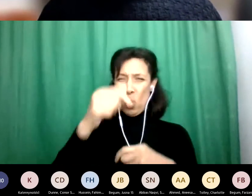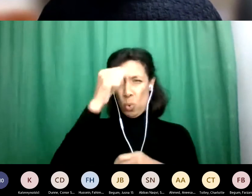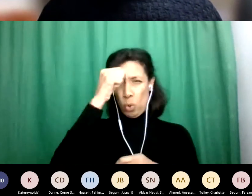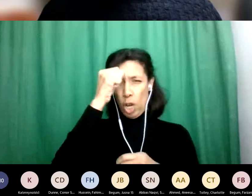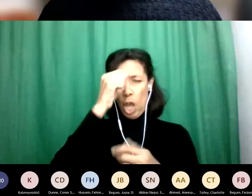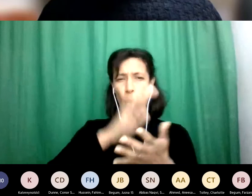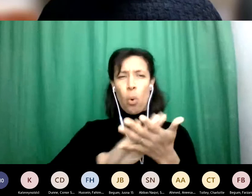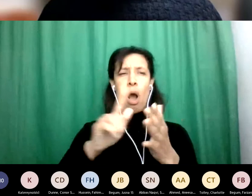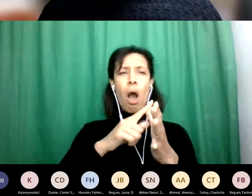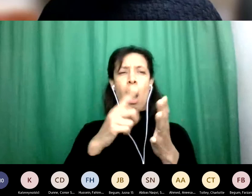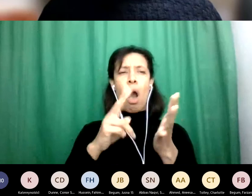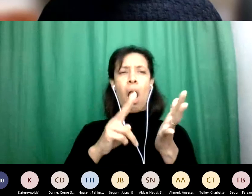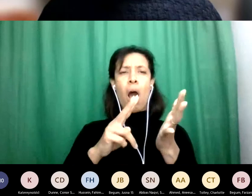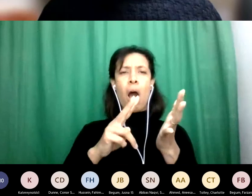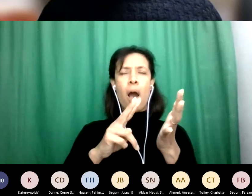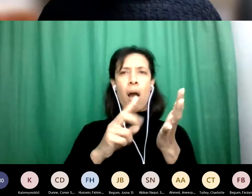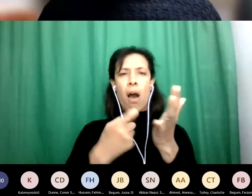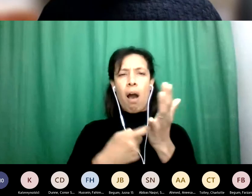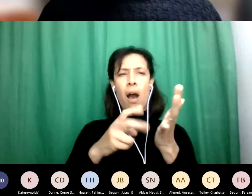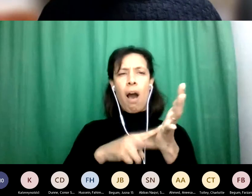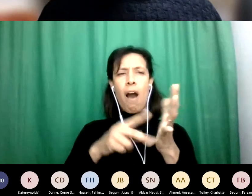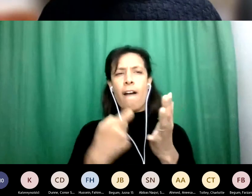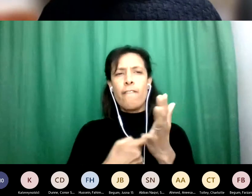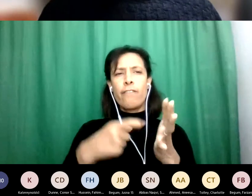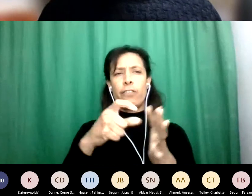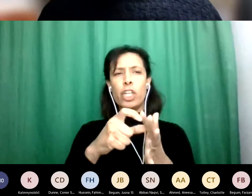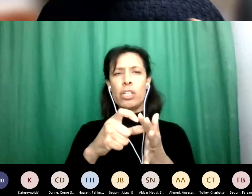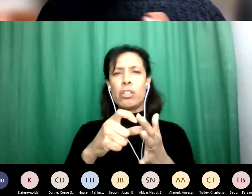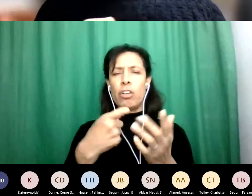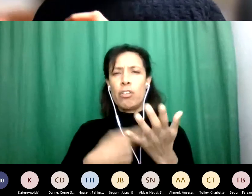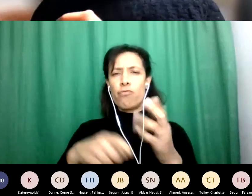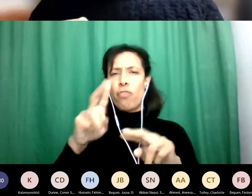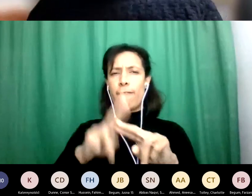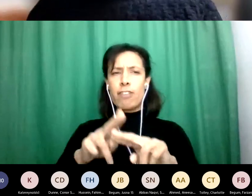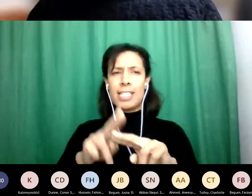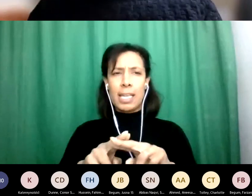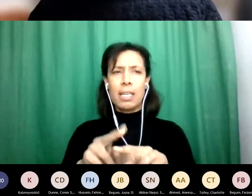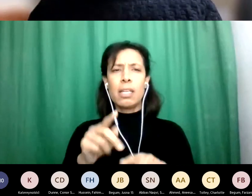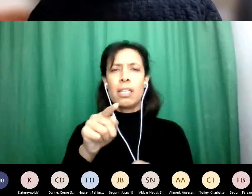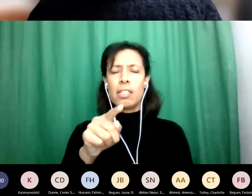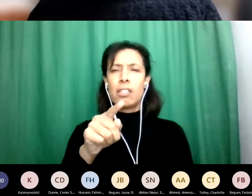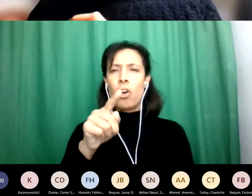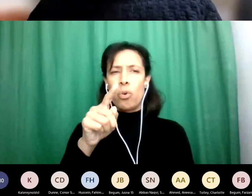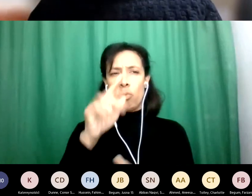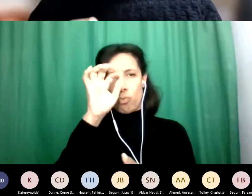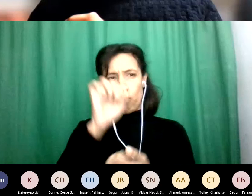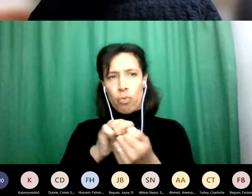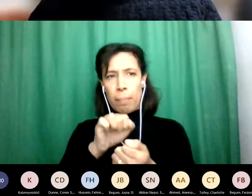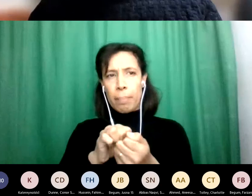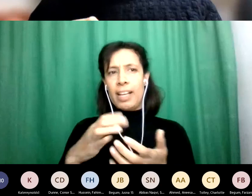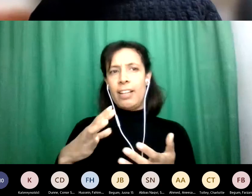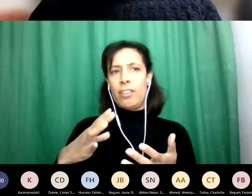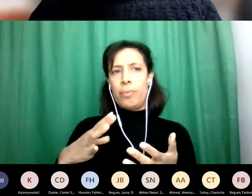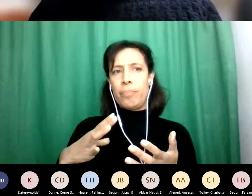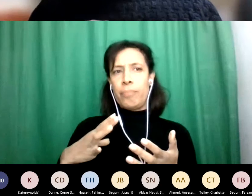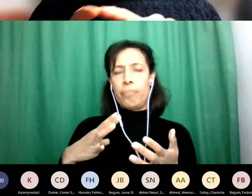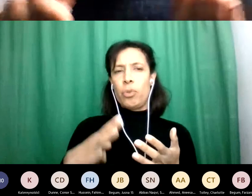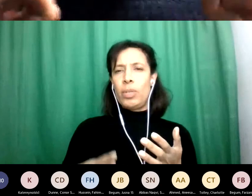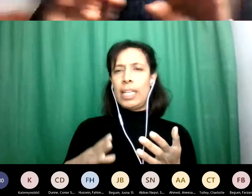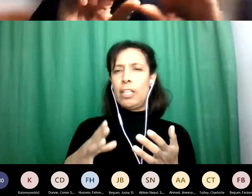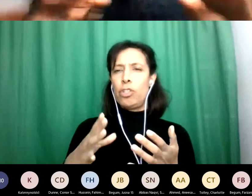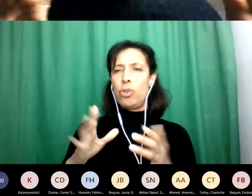for full on 2 years, going into your third year of using it, you need to provide information about the